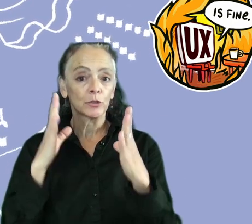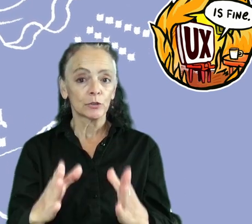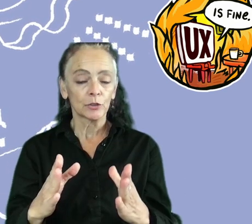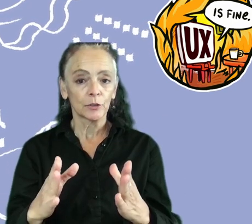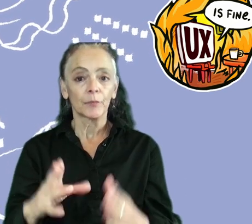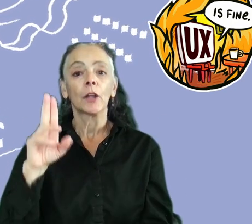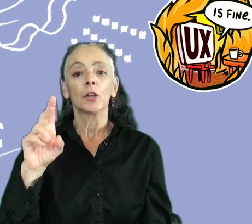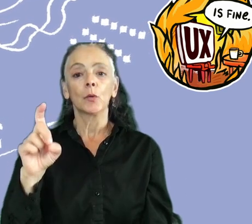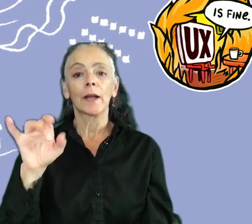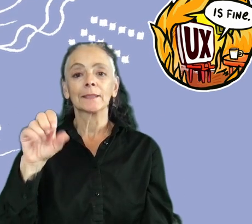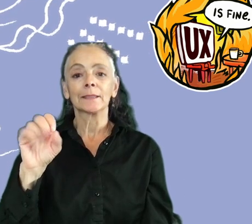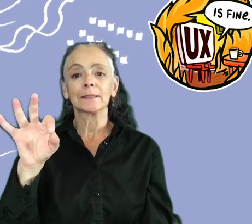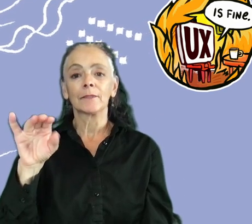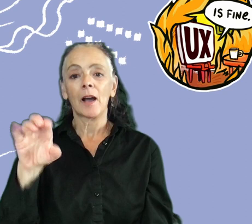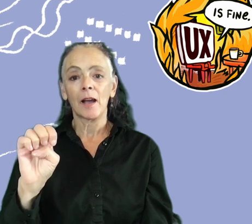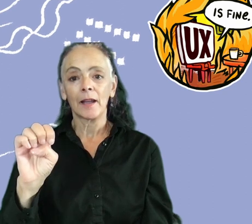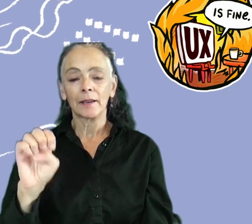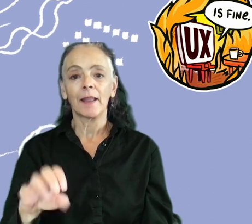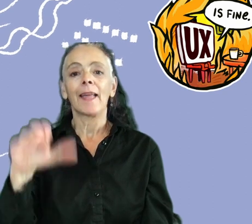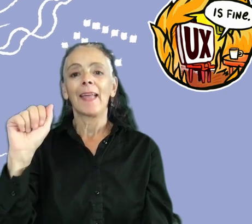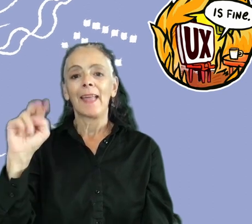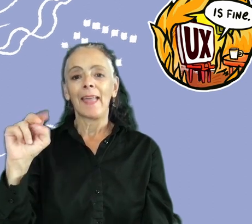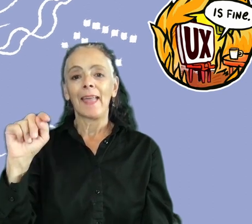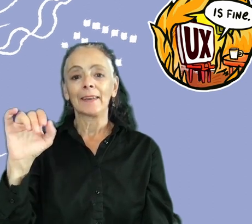antidote and sketch